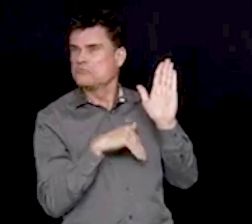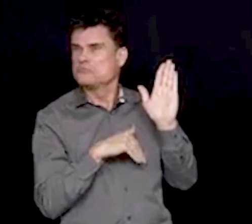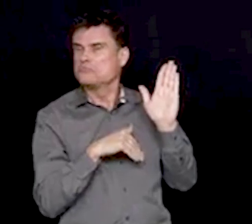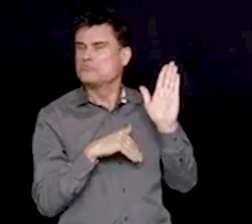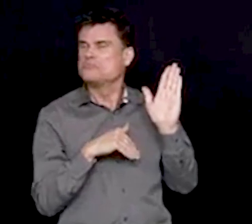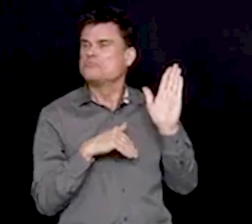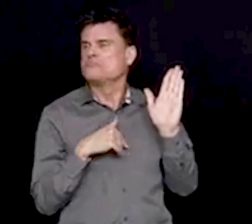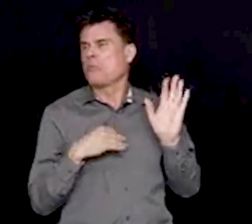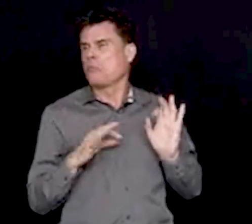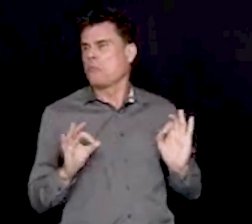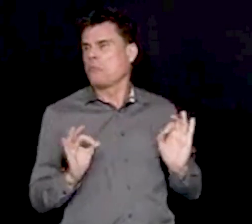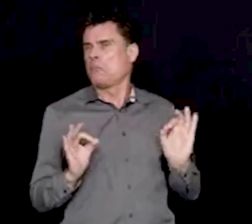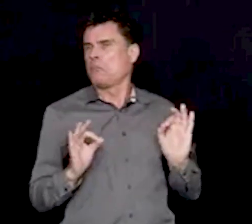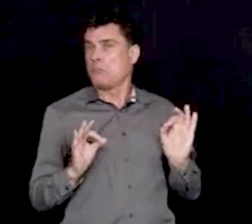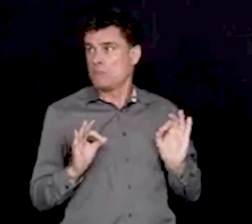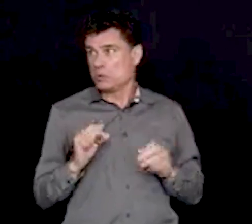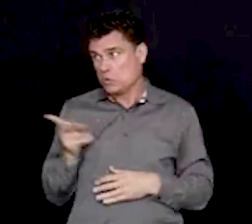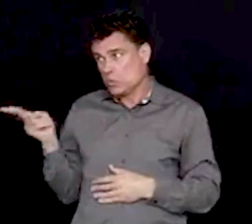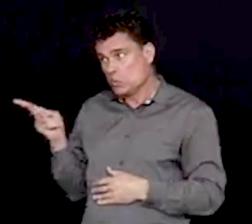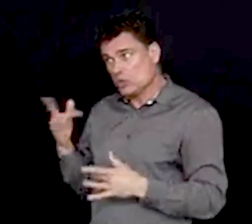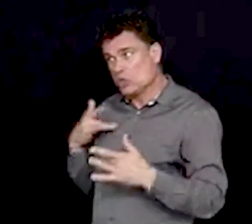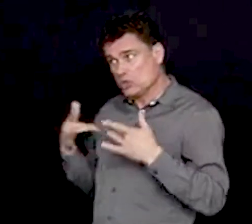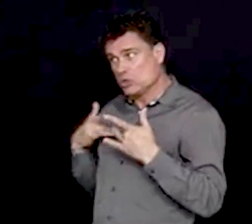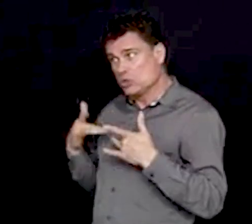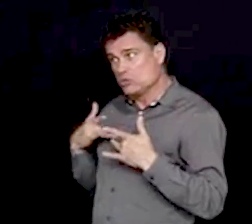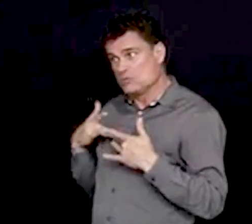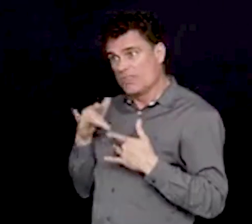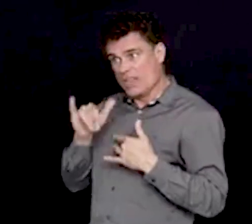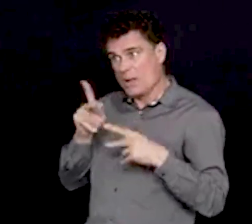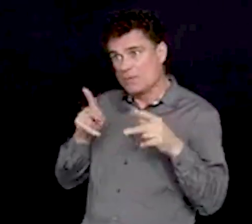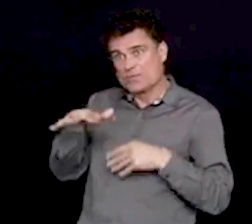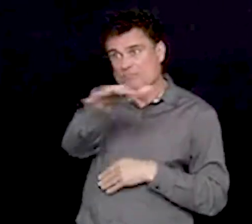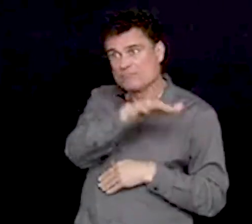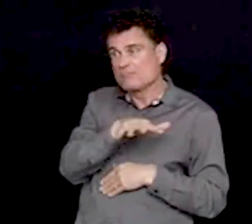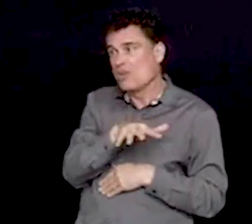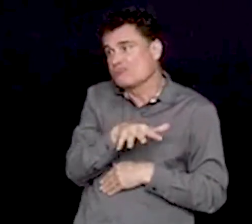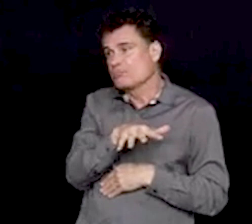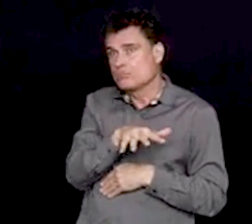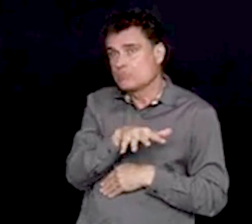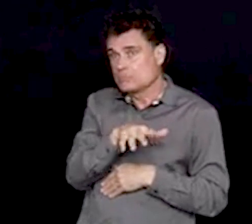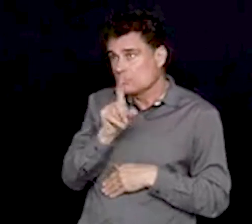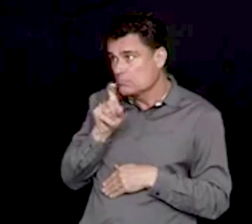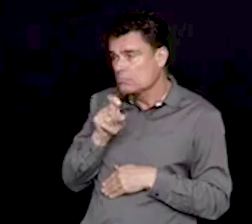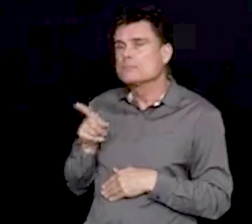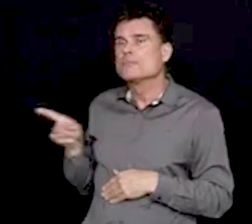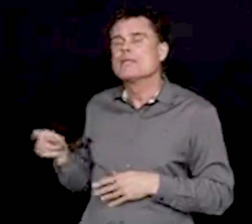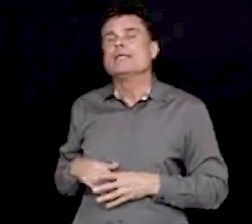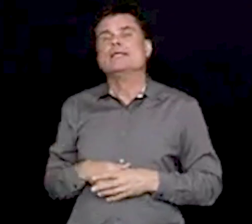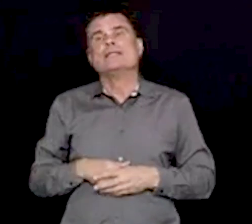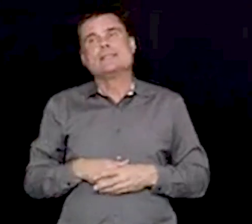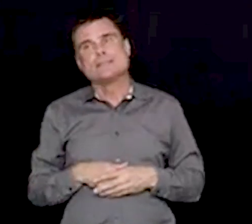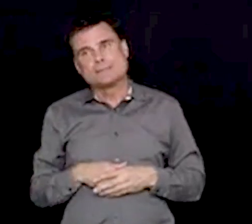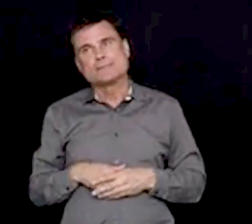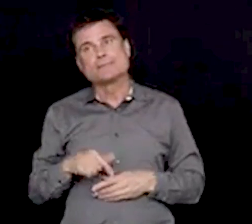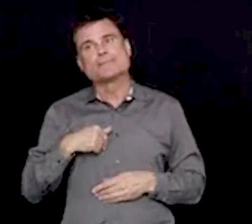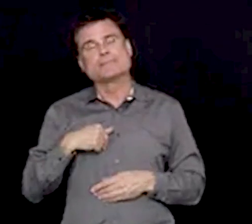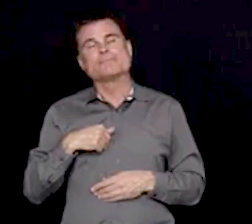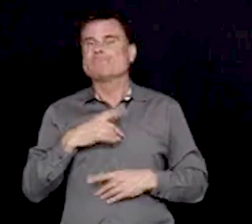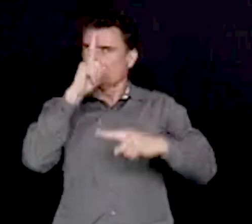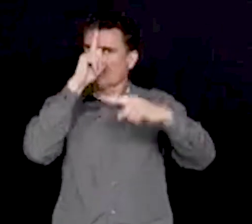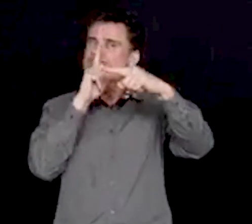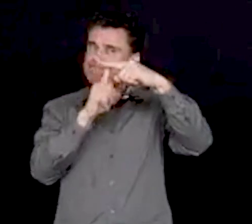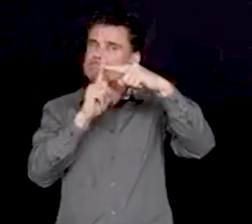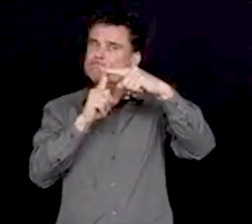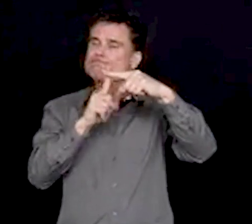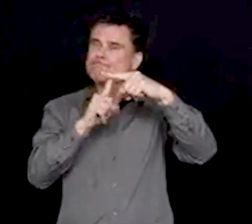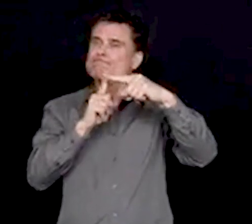Maybe I'm an optimist, but I think if it's Canadian and it's people in BC, we want to do the right thing.